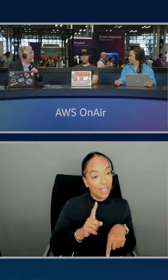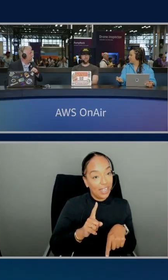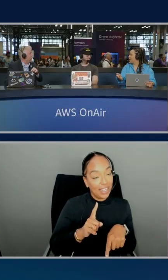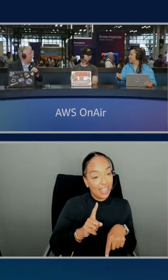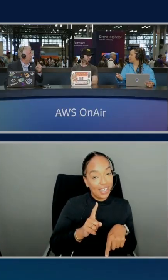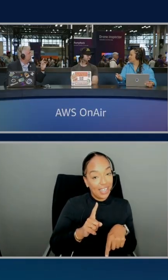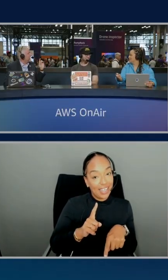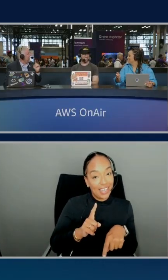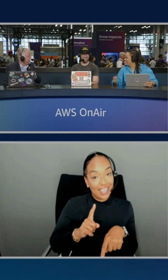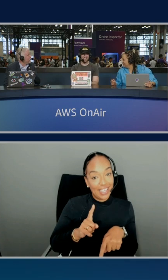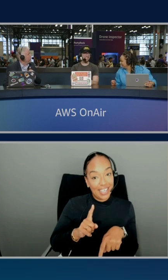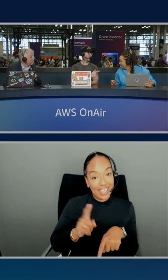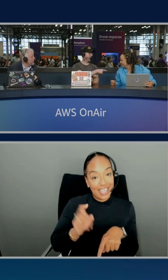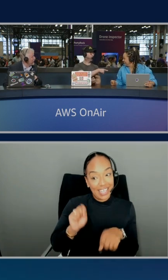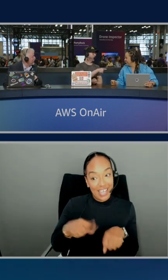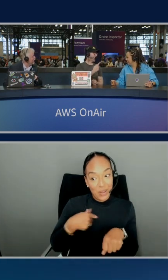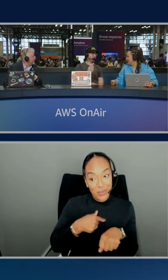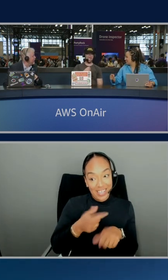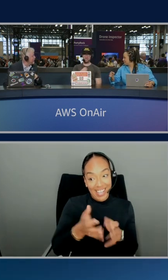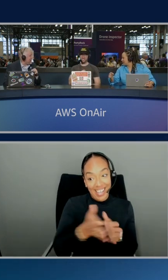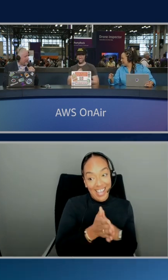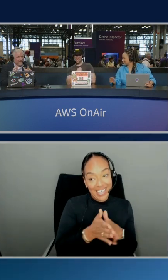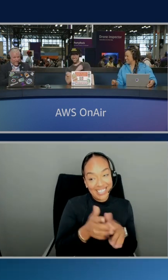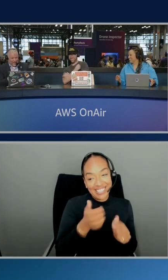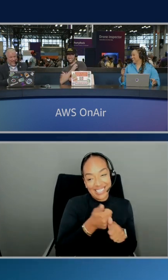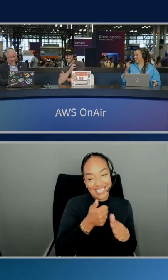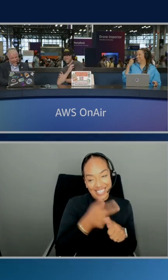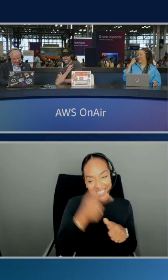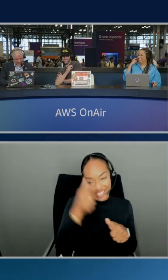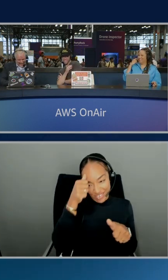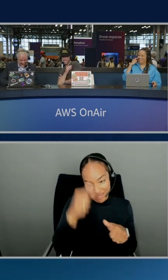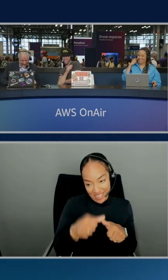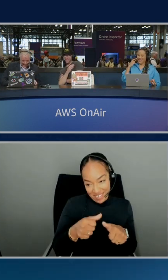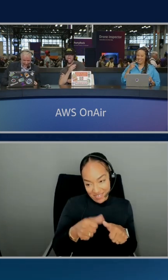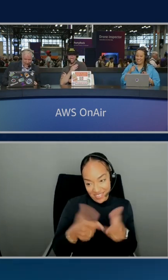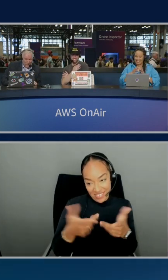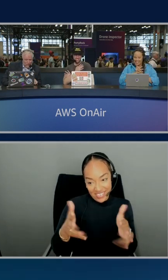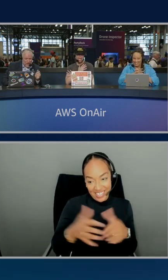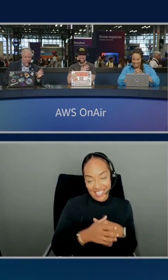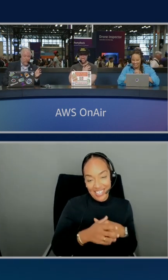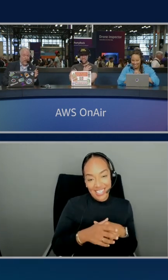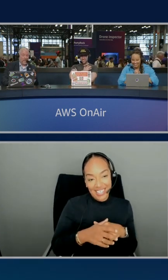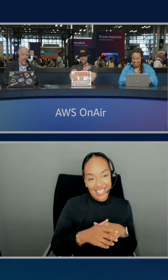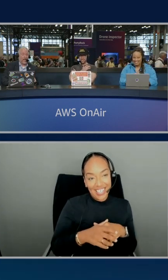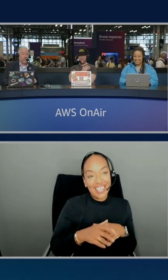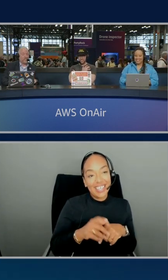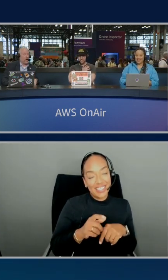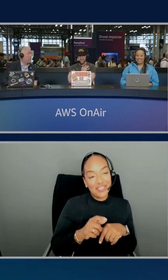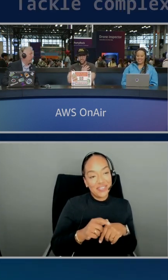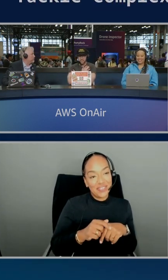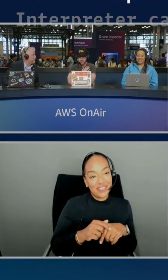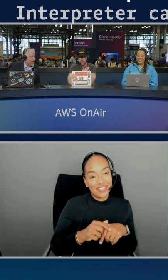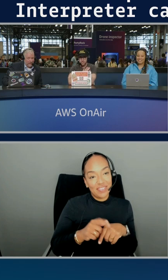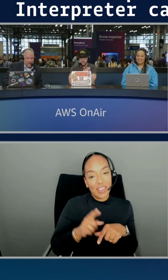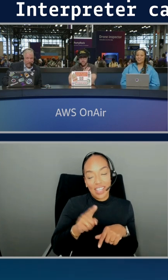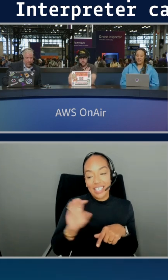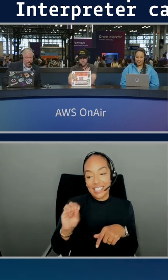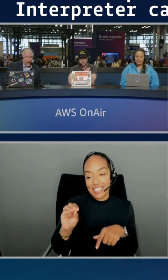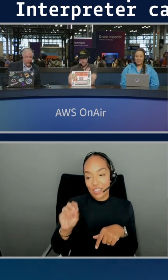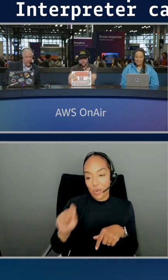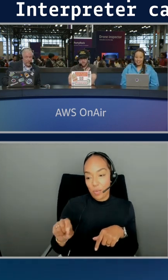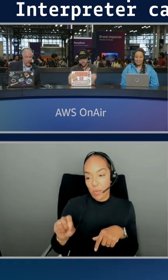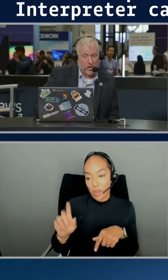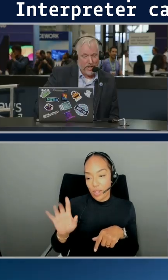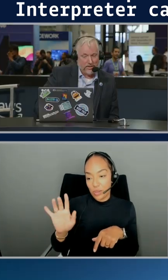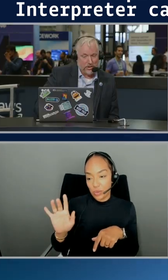it remembered. Can we ask? See, it remembered it. Can we ask? It remembered, but yeah, it was 0.25. Okay. And look